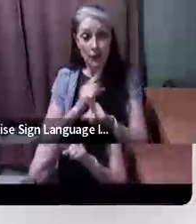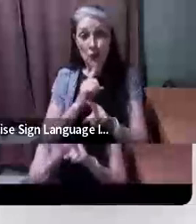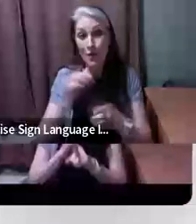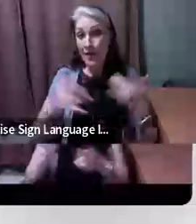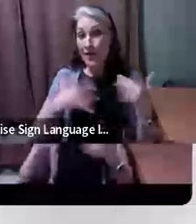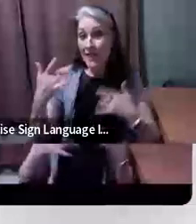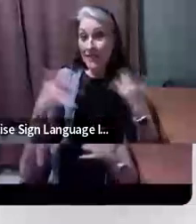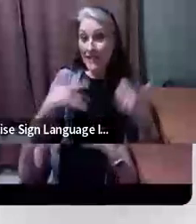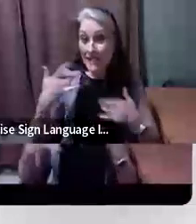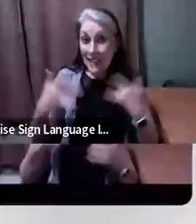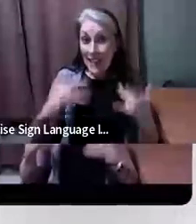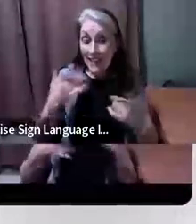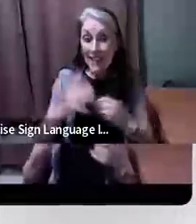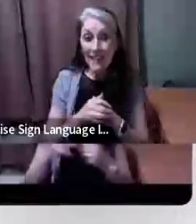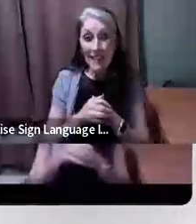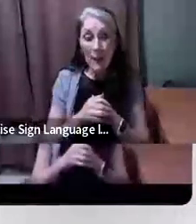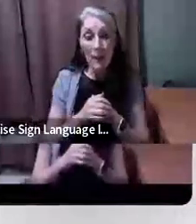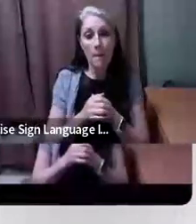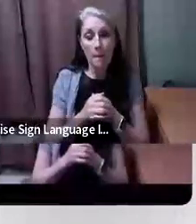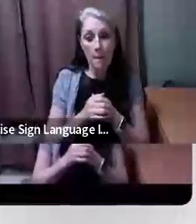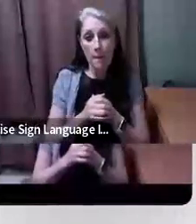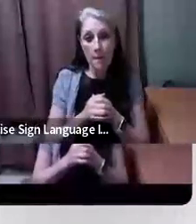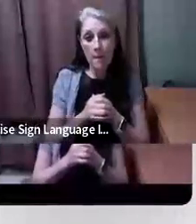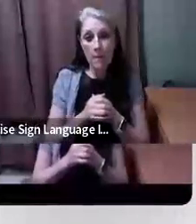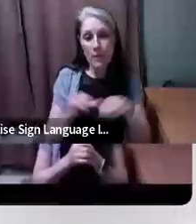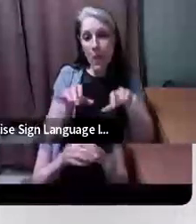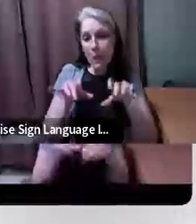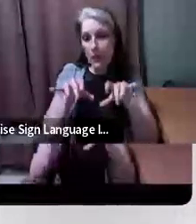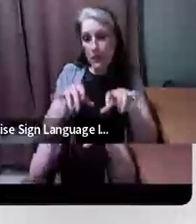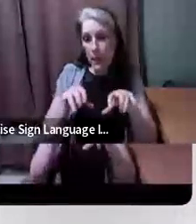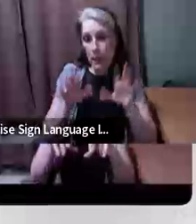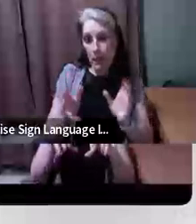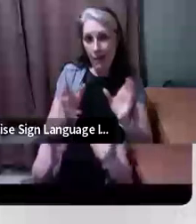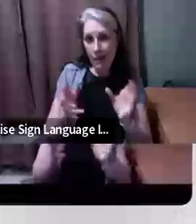exciting. And I'm going to type it in the chat.